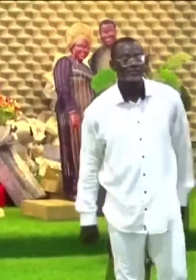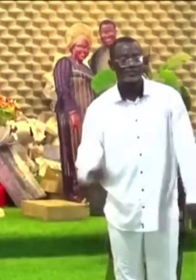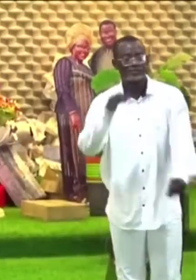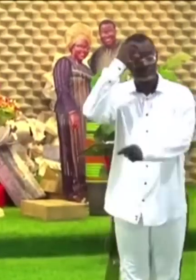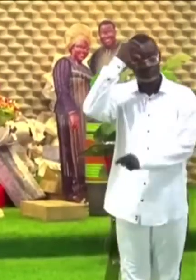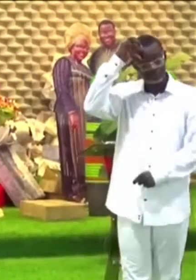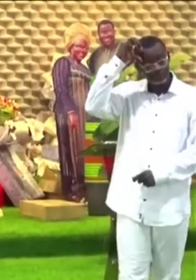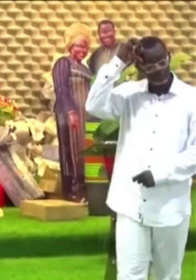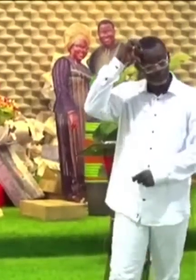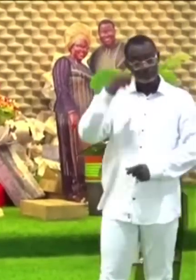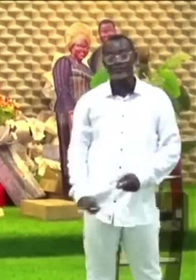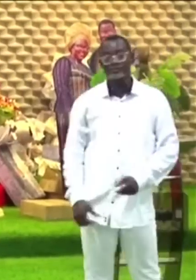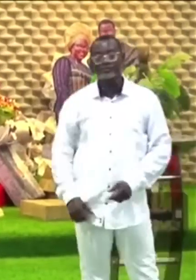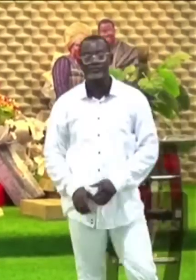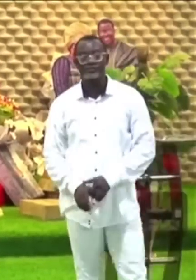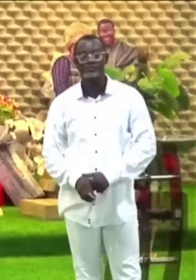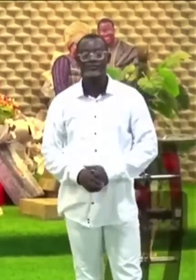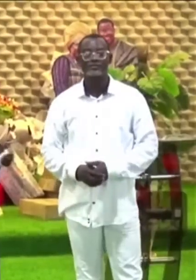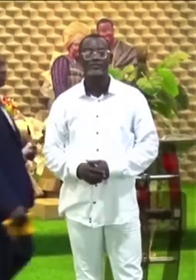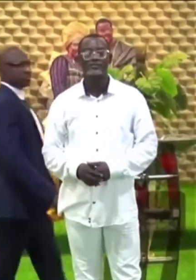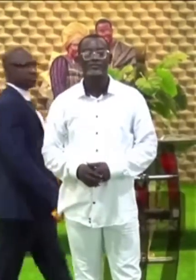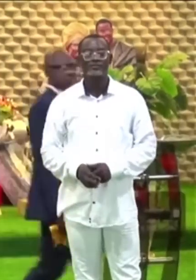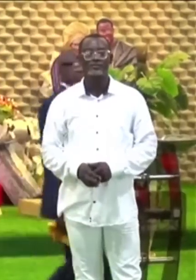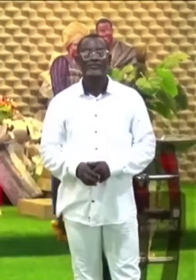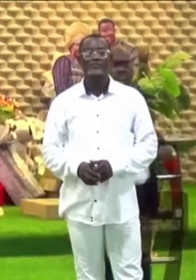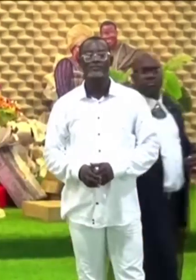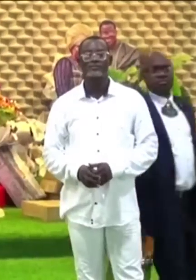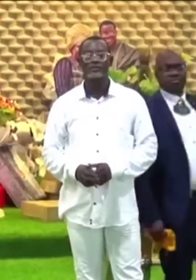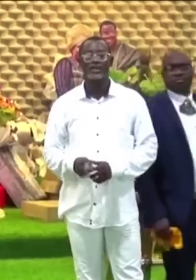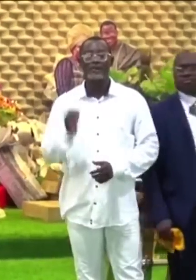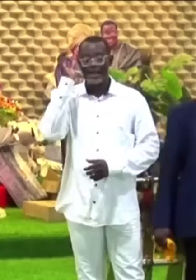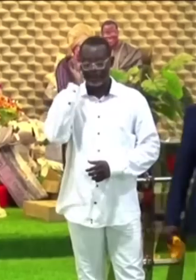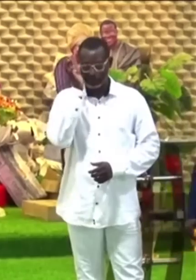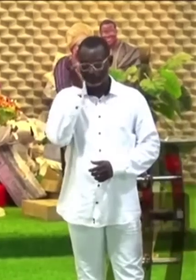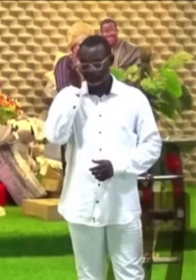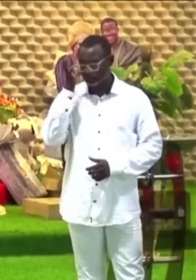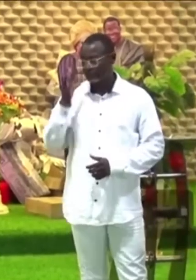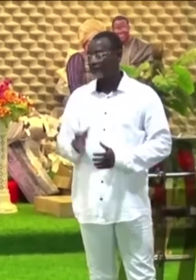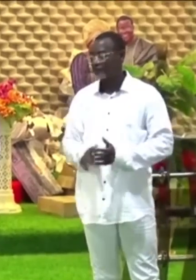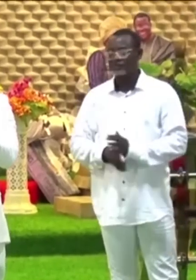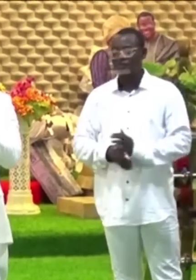touch you iron now listen mo ni owo re dirin